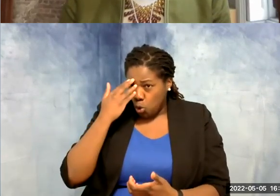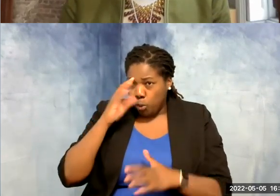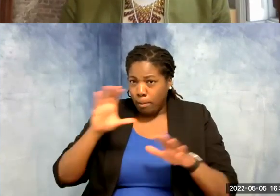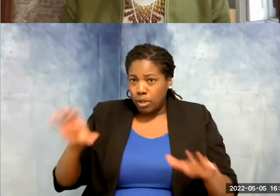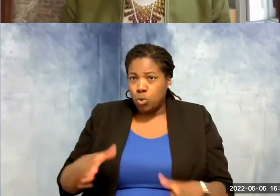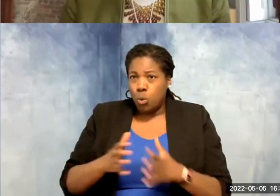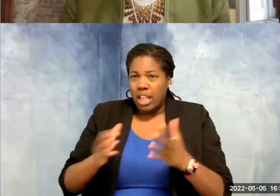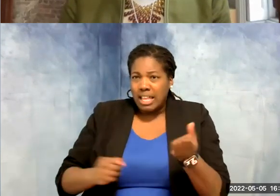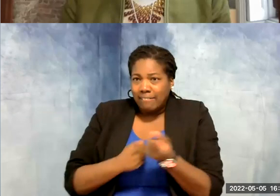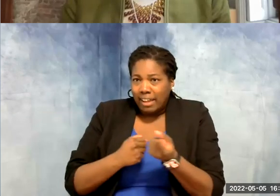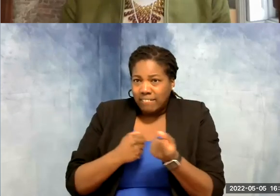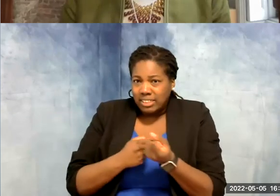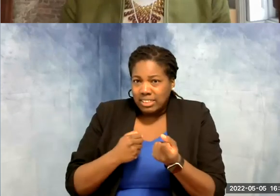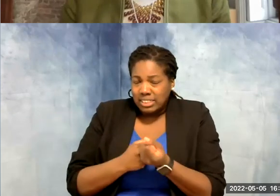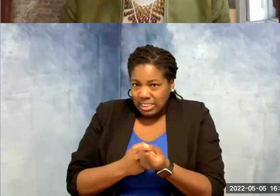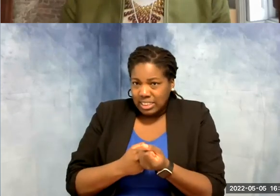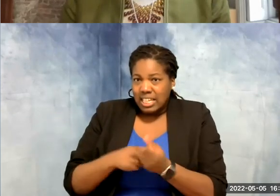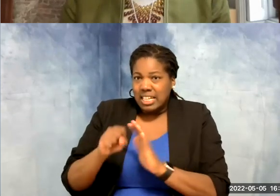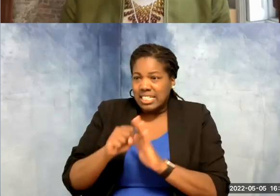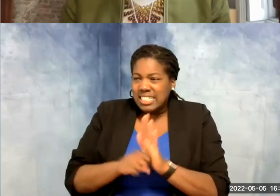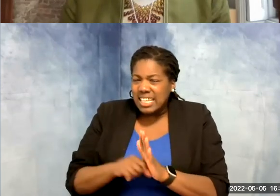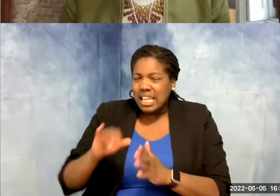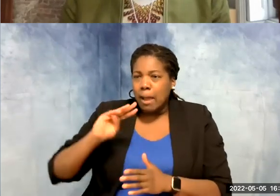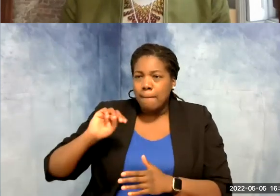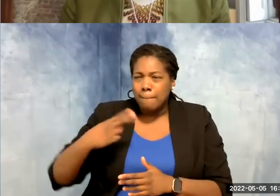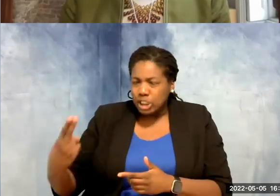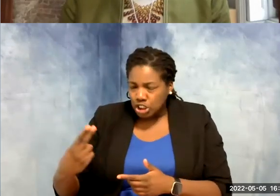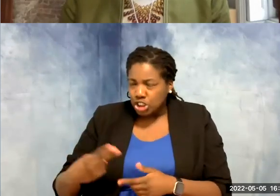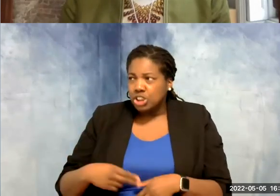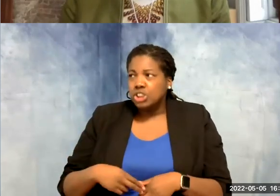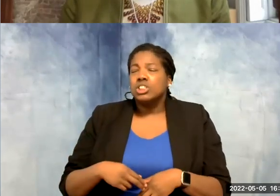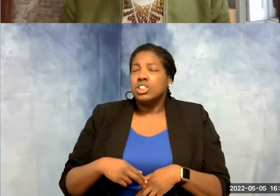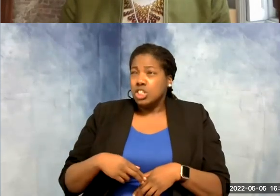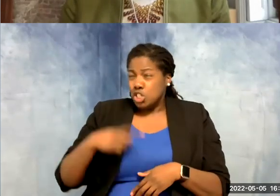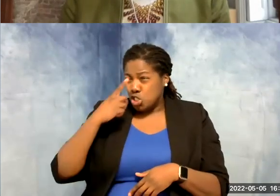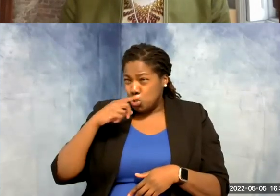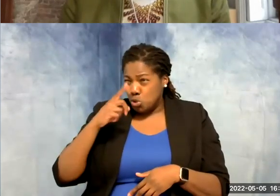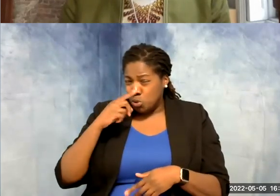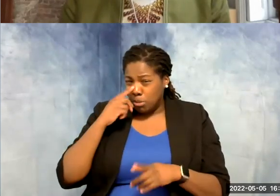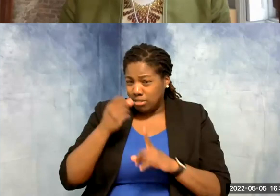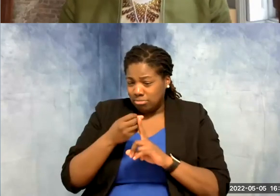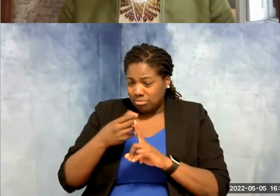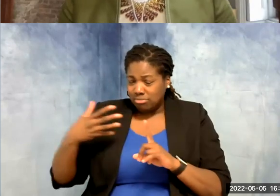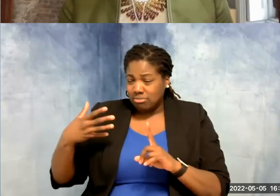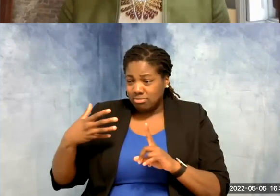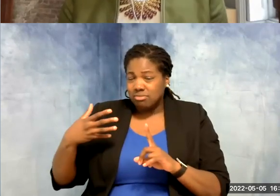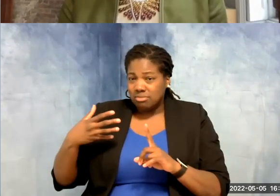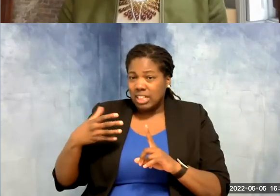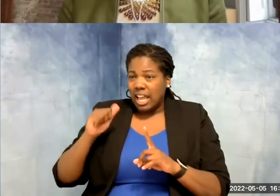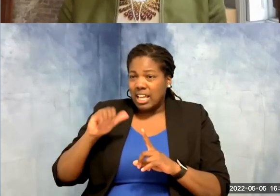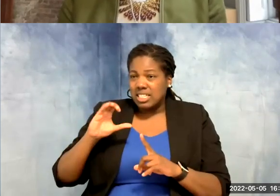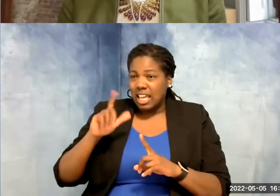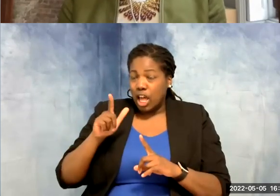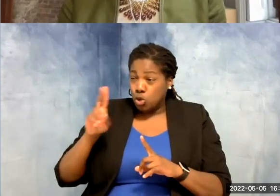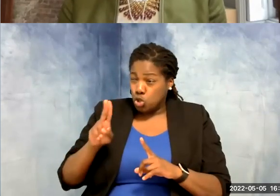a lot of advocacy work in the states like Michigan specifically. Can you tell us a little bit more about what the ACLU